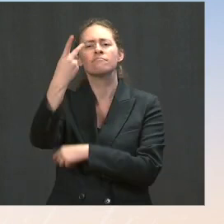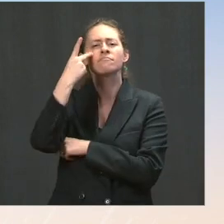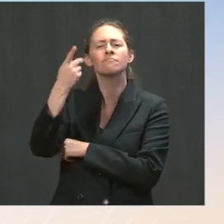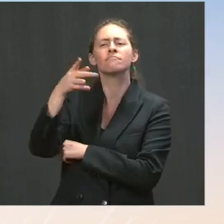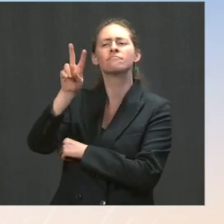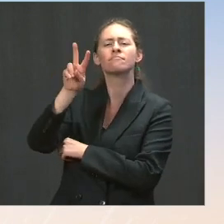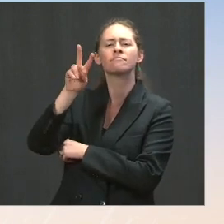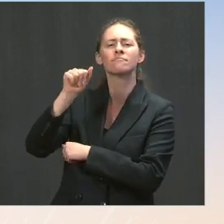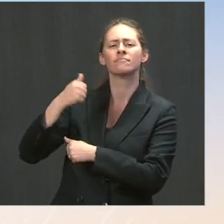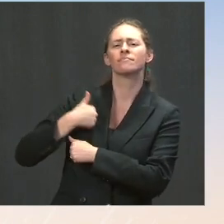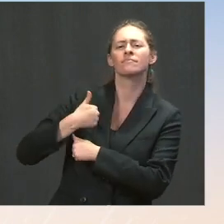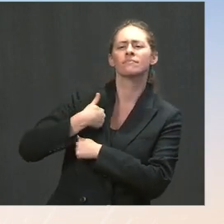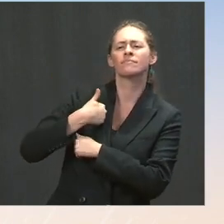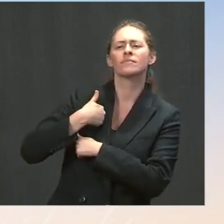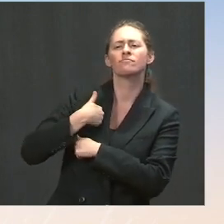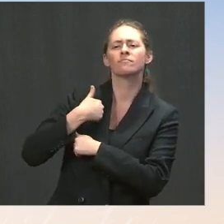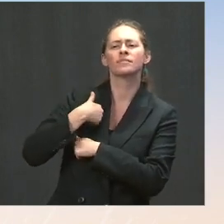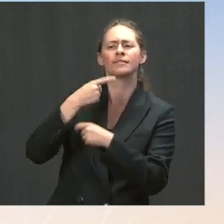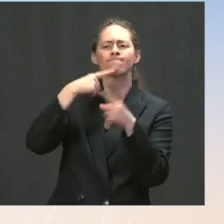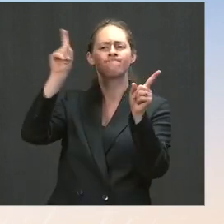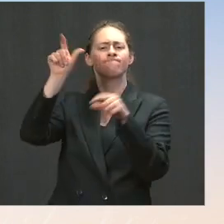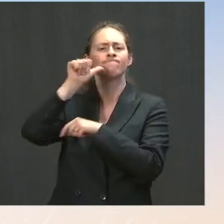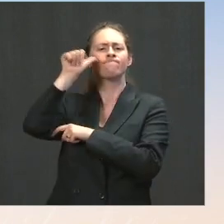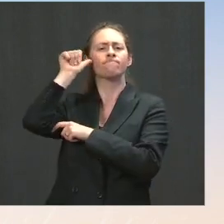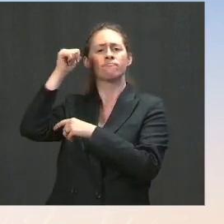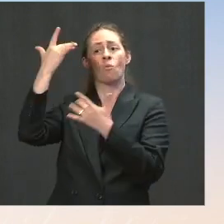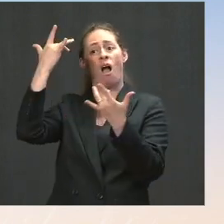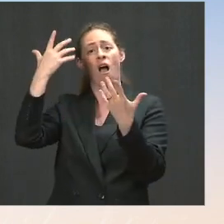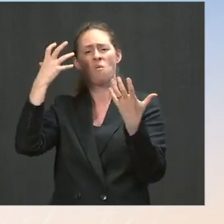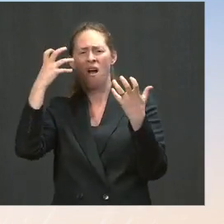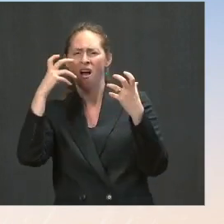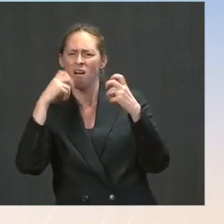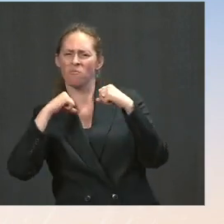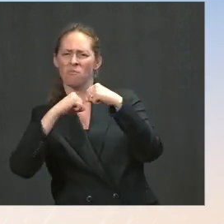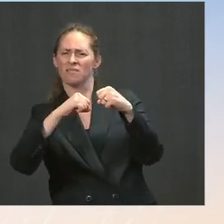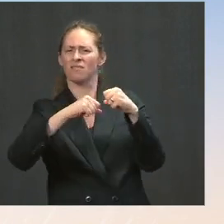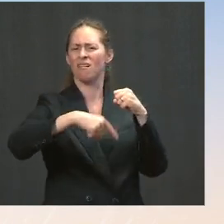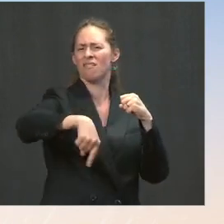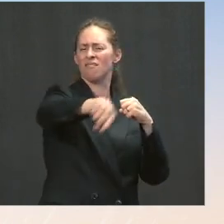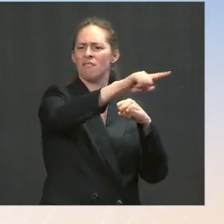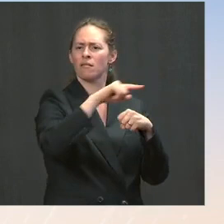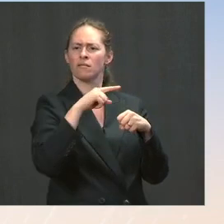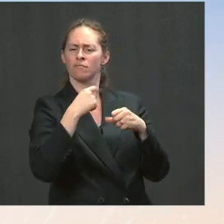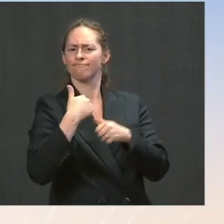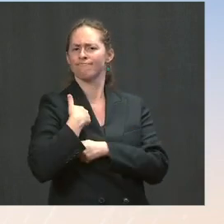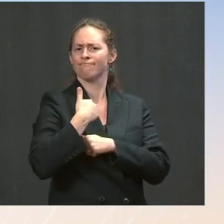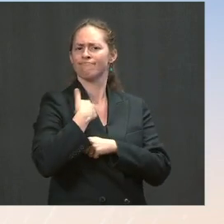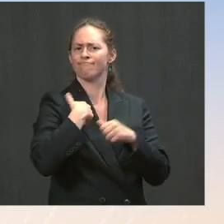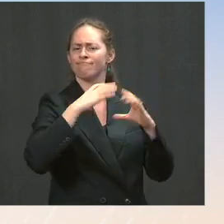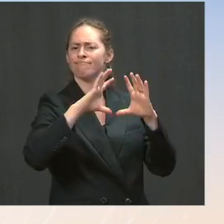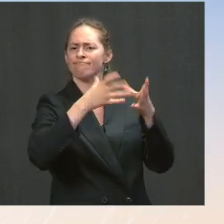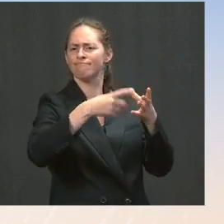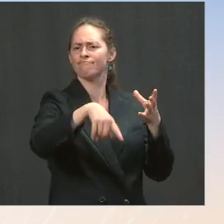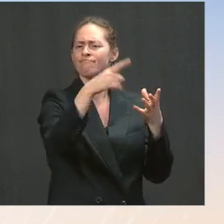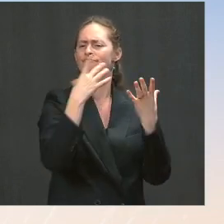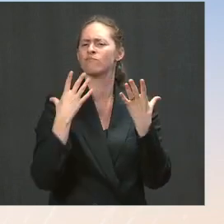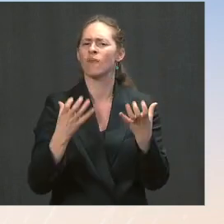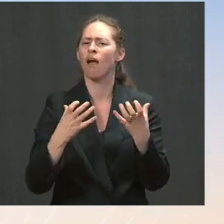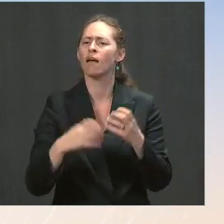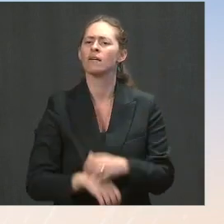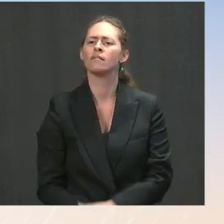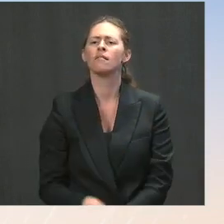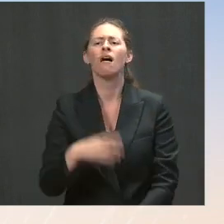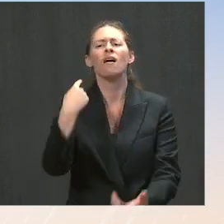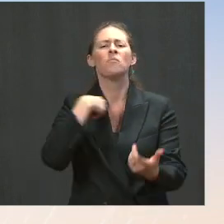about protecting the patients, the men and women who have served our country. But we are going to continue to look at ways to protect